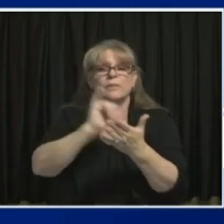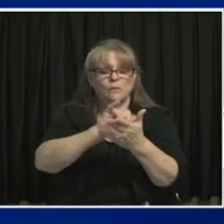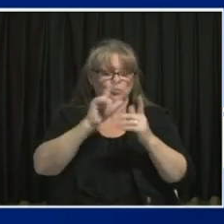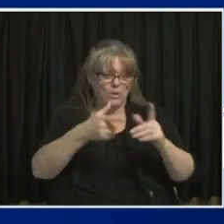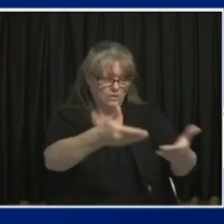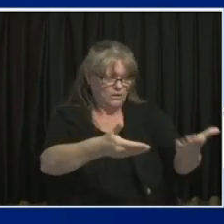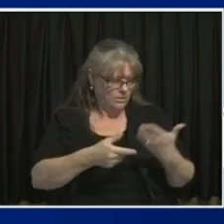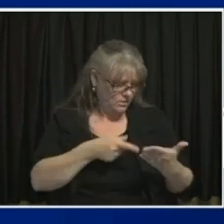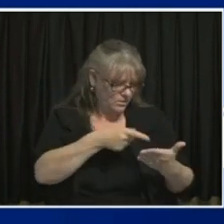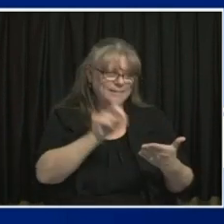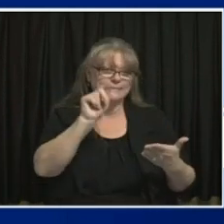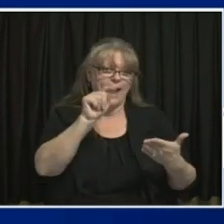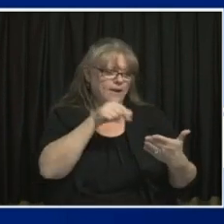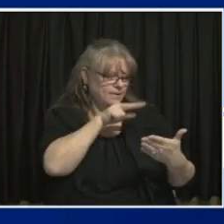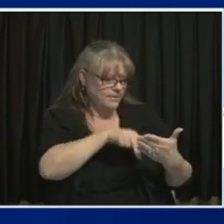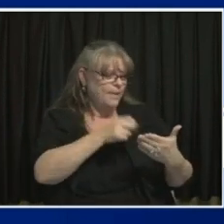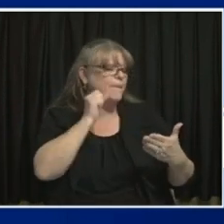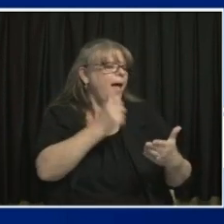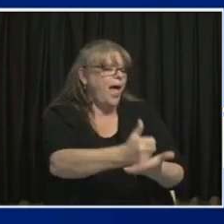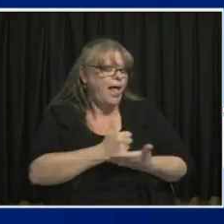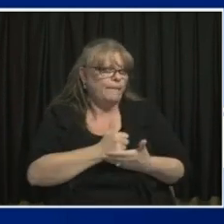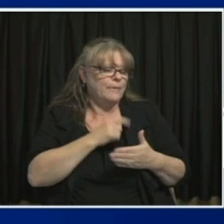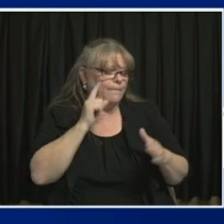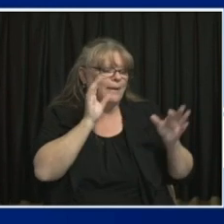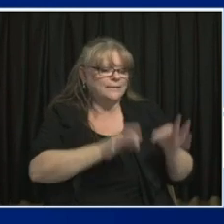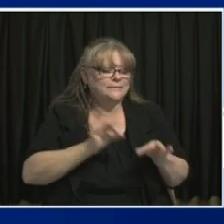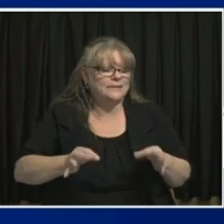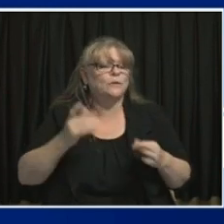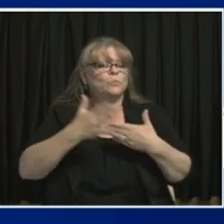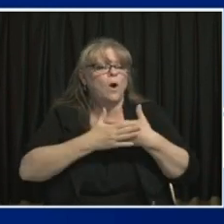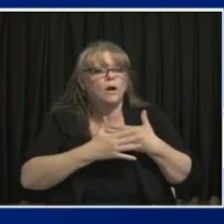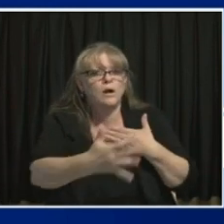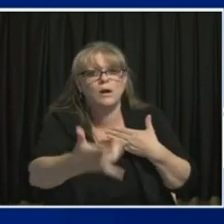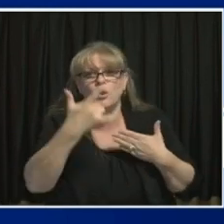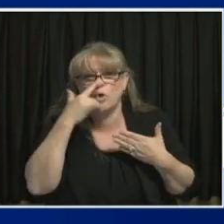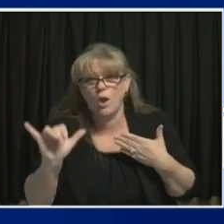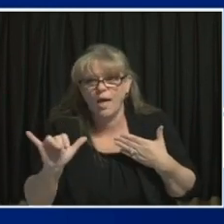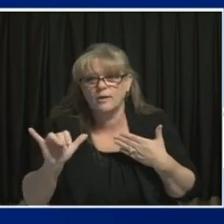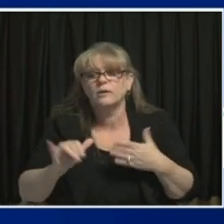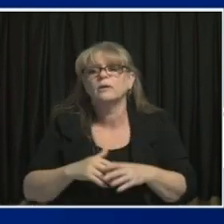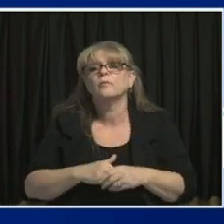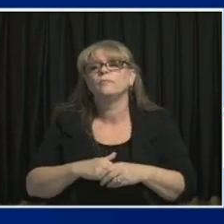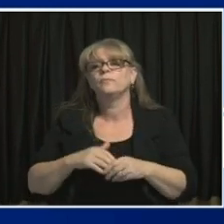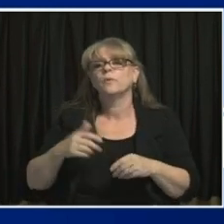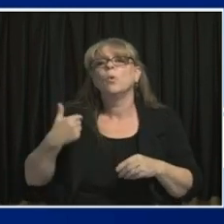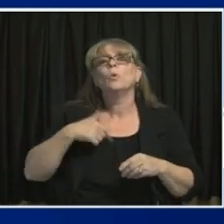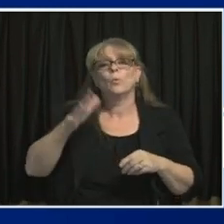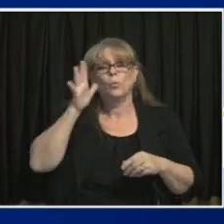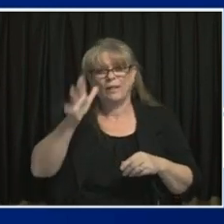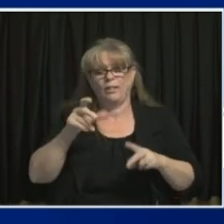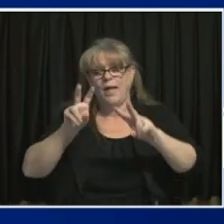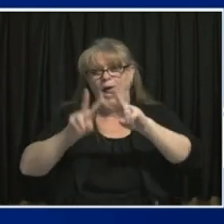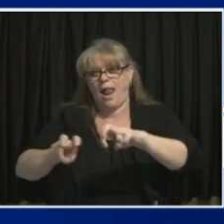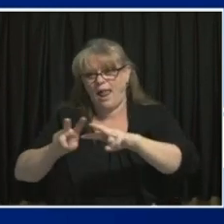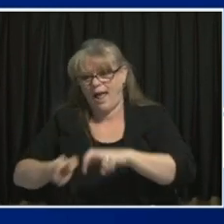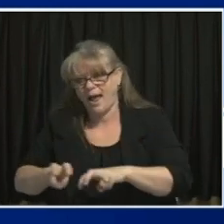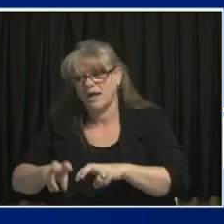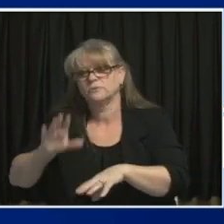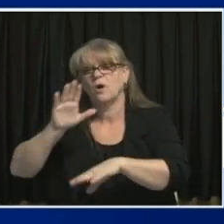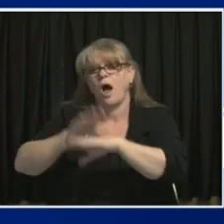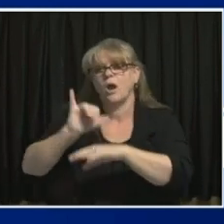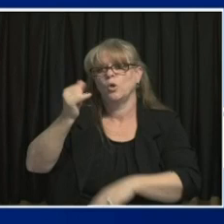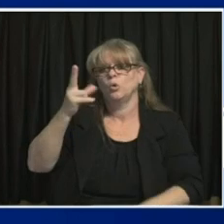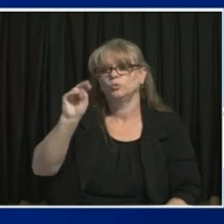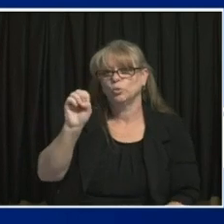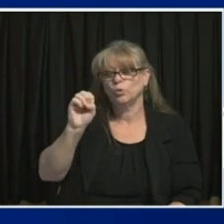July will look like, as long as Coloradans are continuing to social distancing, wearing masks when you're out. We hope that we have continued